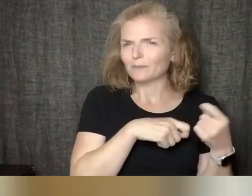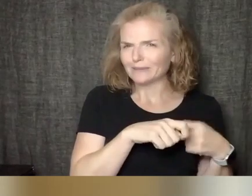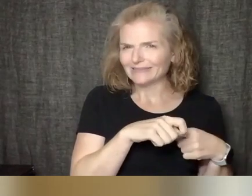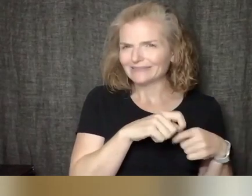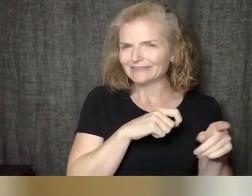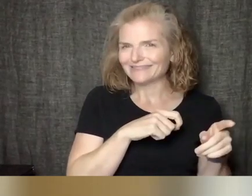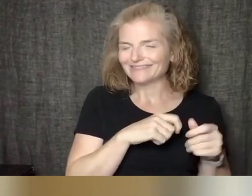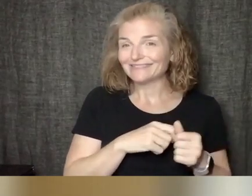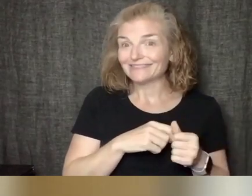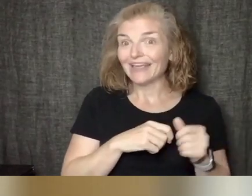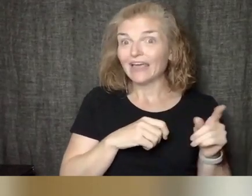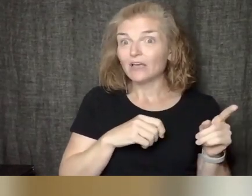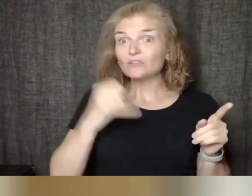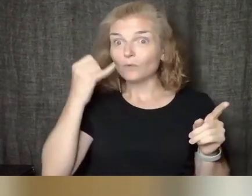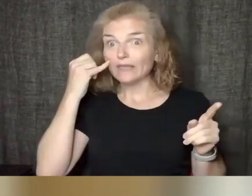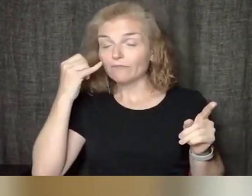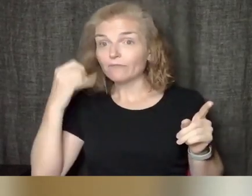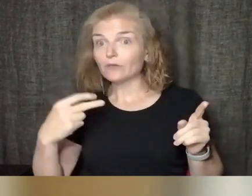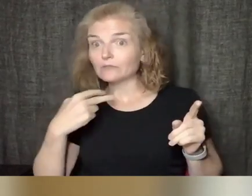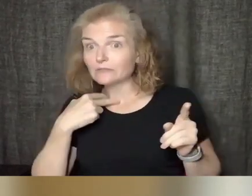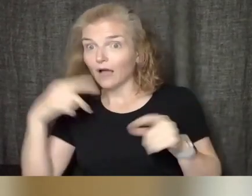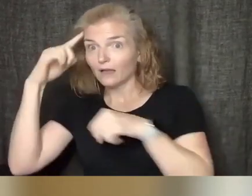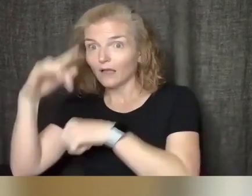It can dislodge the unwholesome thought